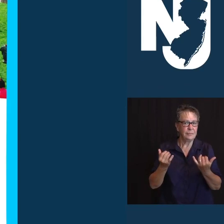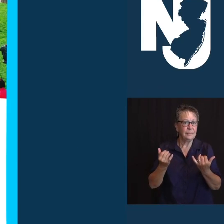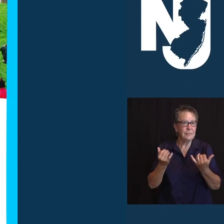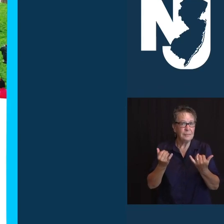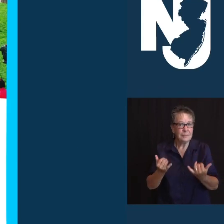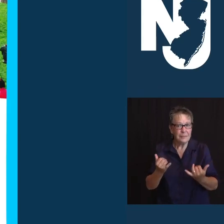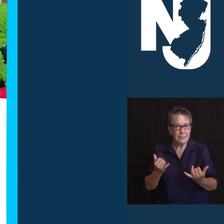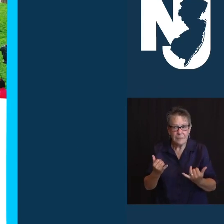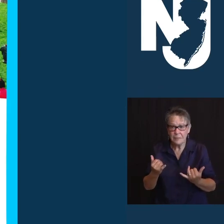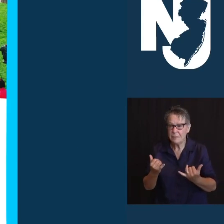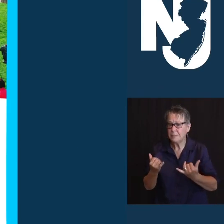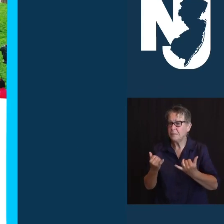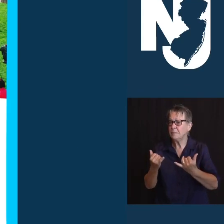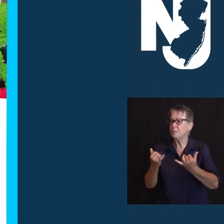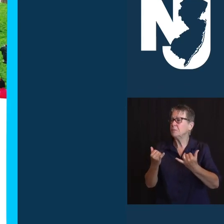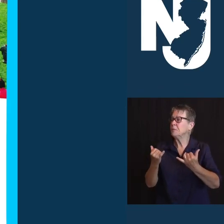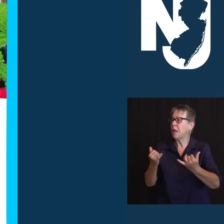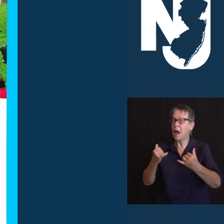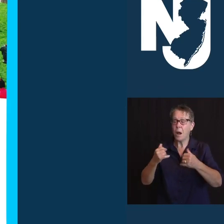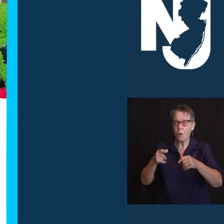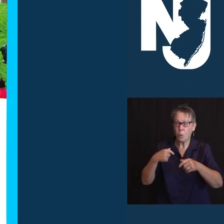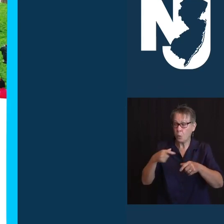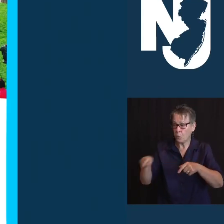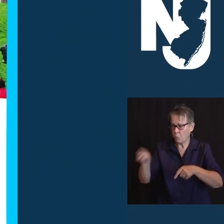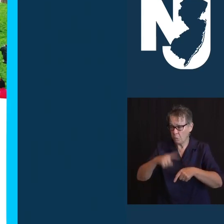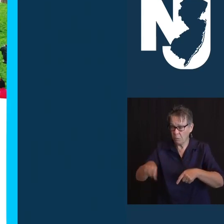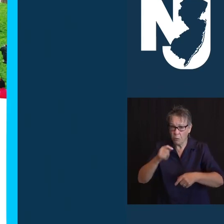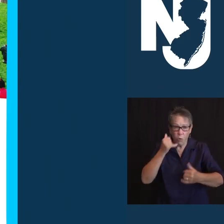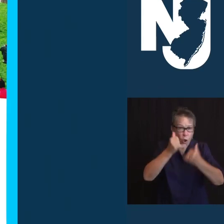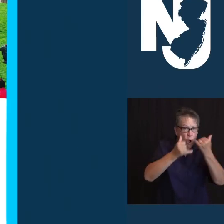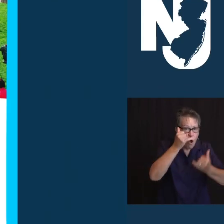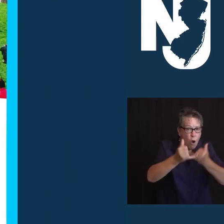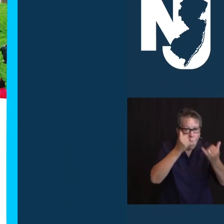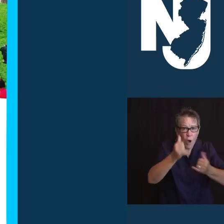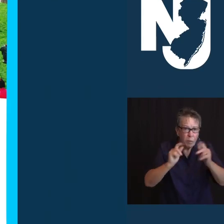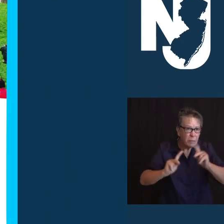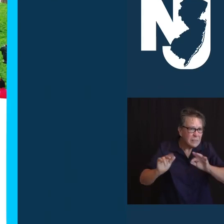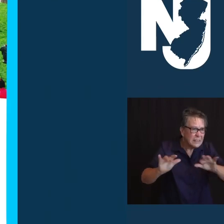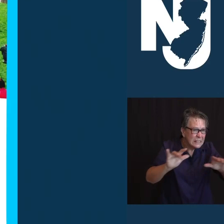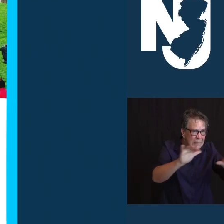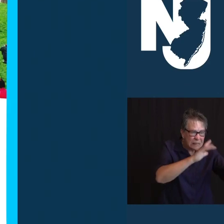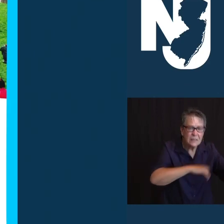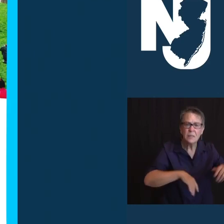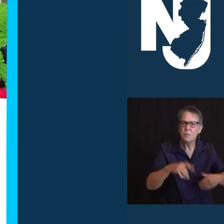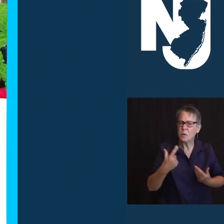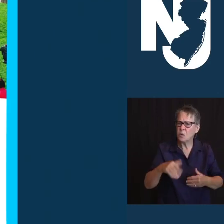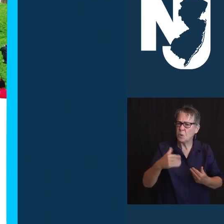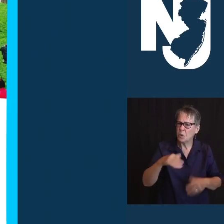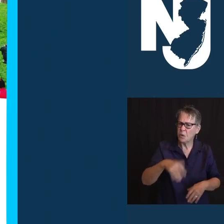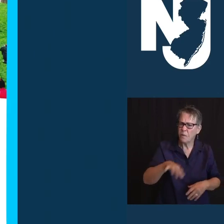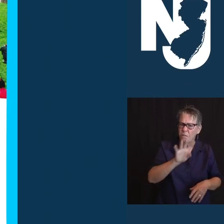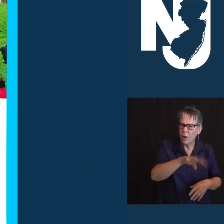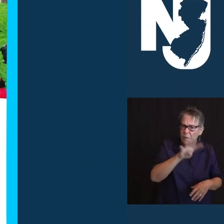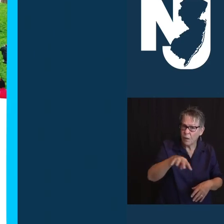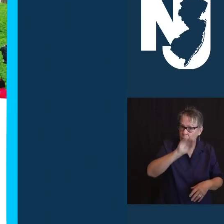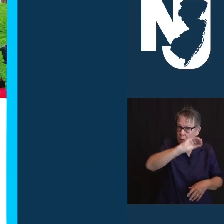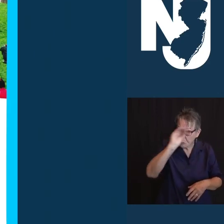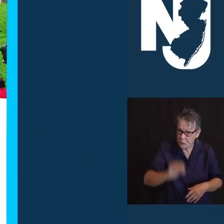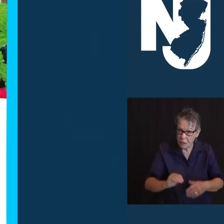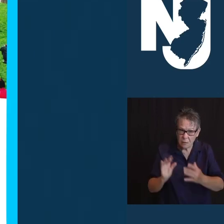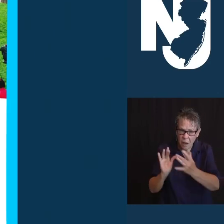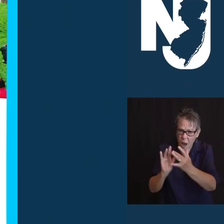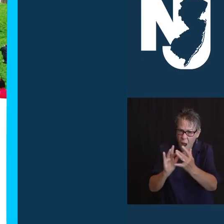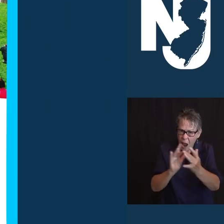contacts were provided, the percentage of contacts notified has risen from 48 to 53%. What has